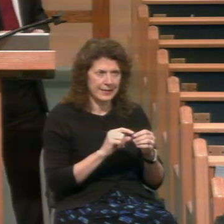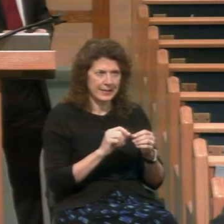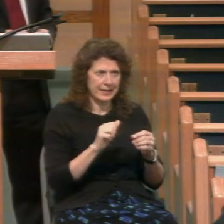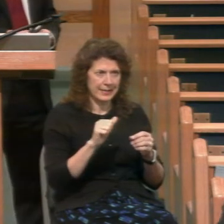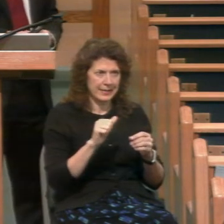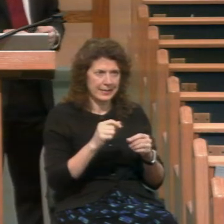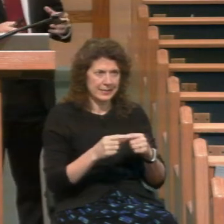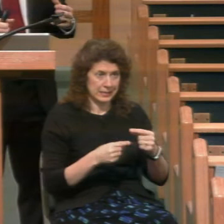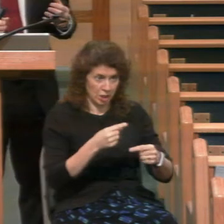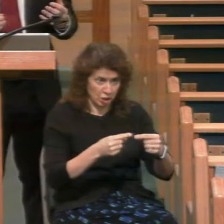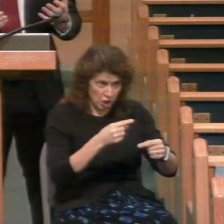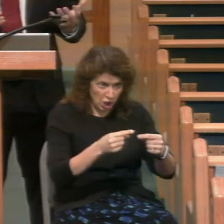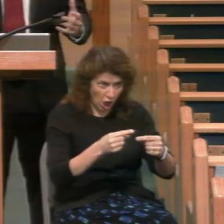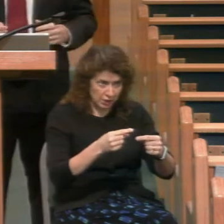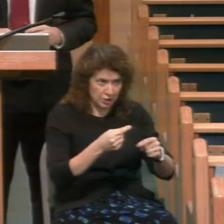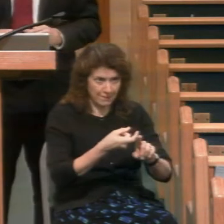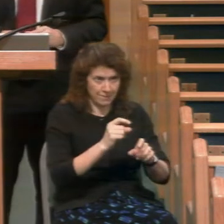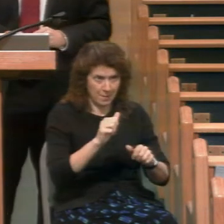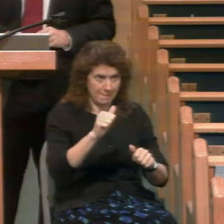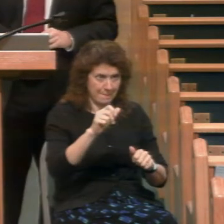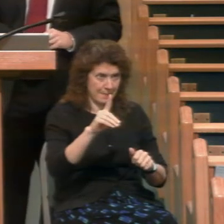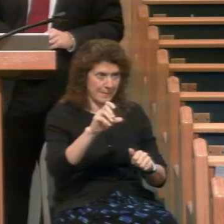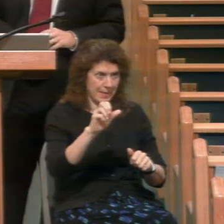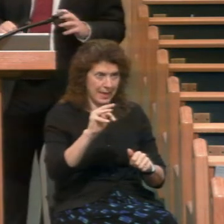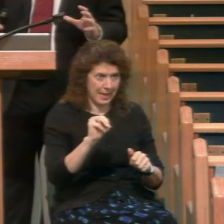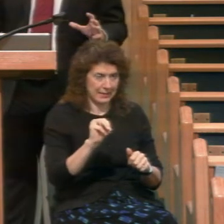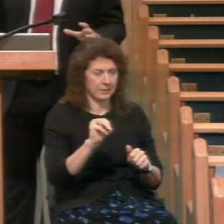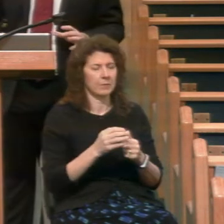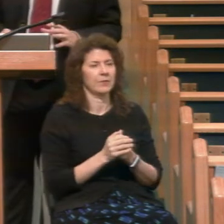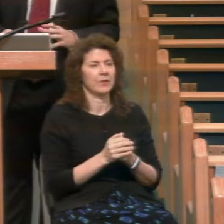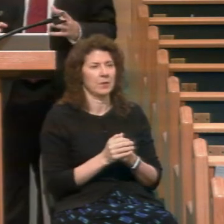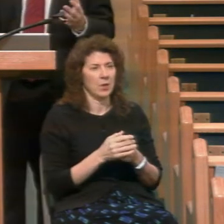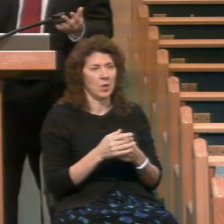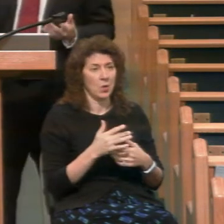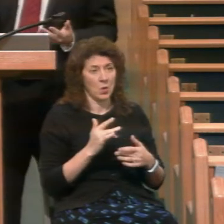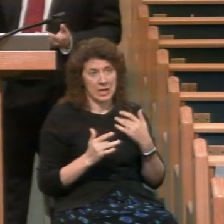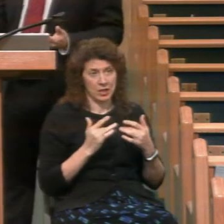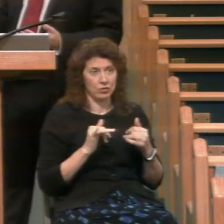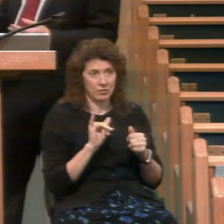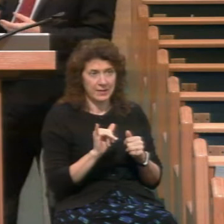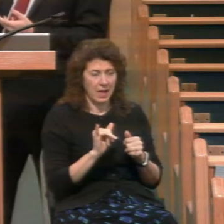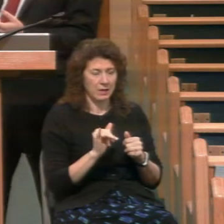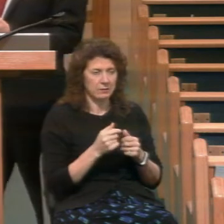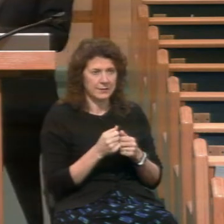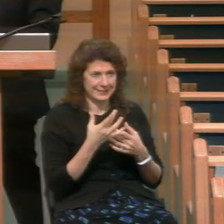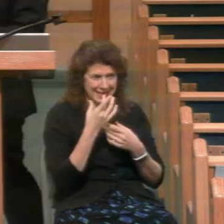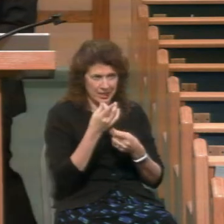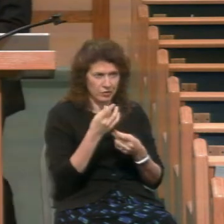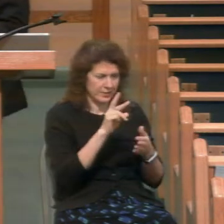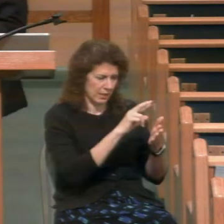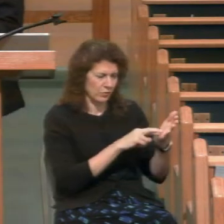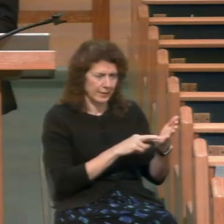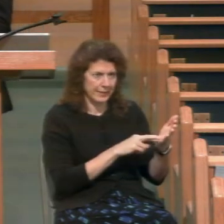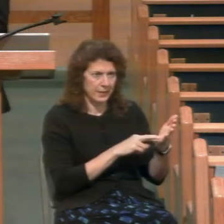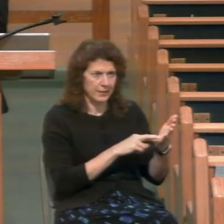people. And so that's a lot of, if you like genealogies, which there's some neat things. If you go through and read